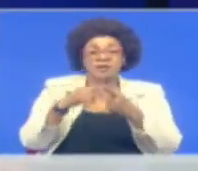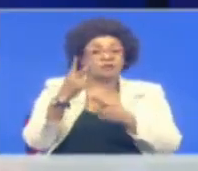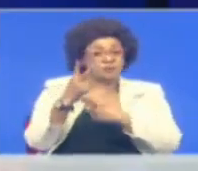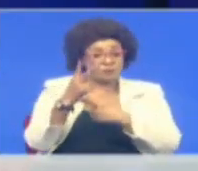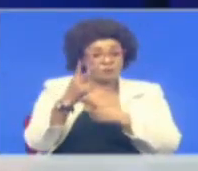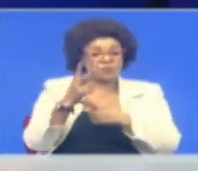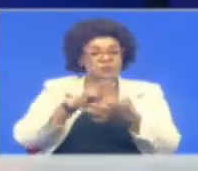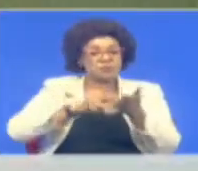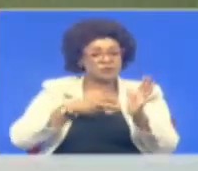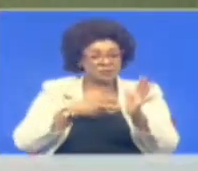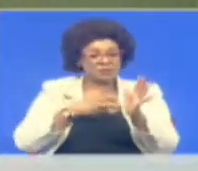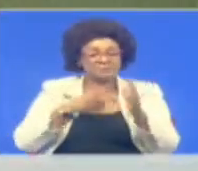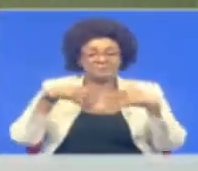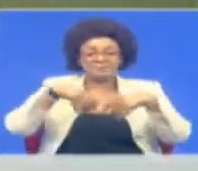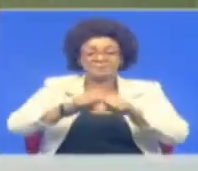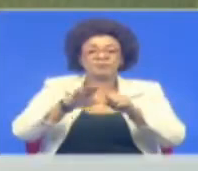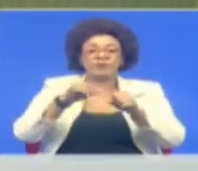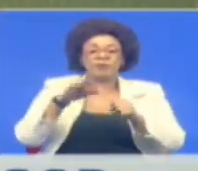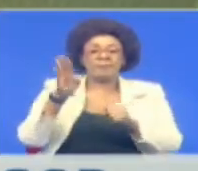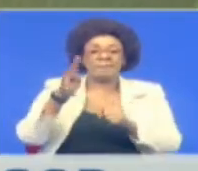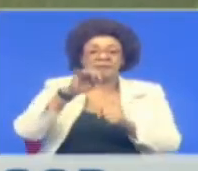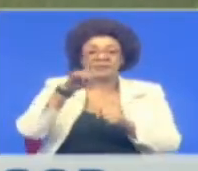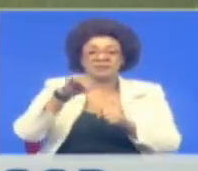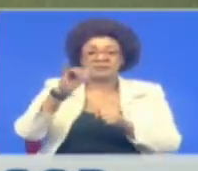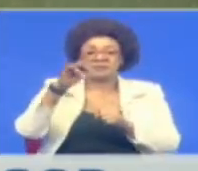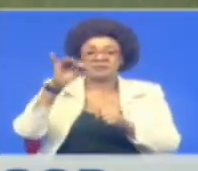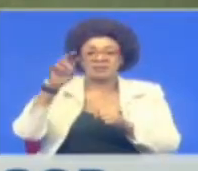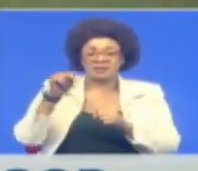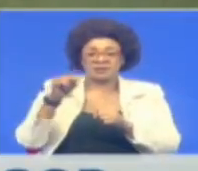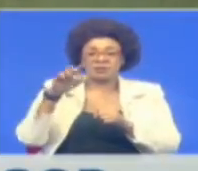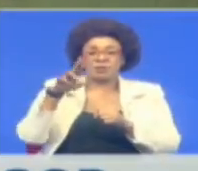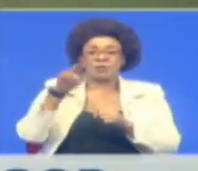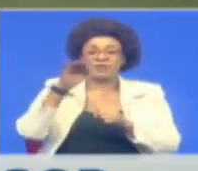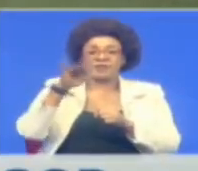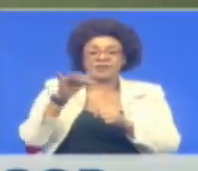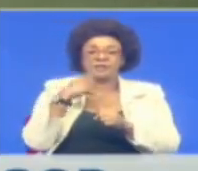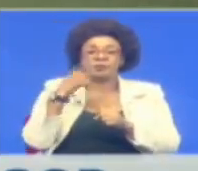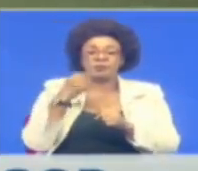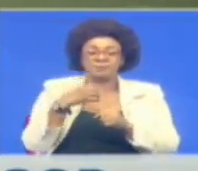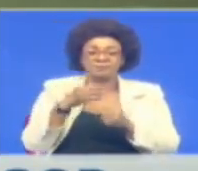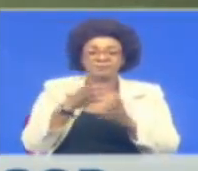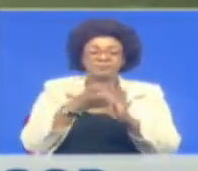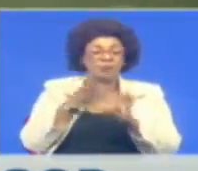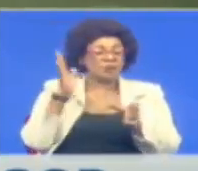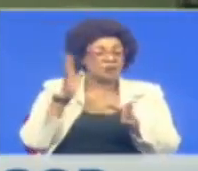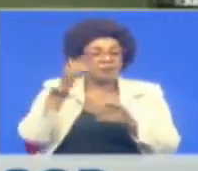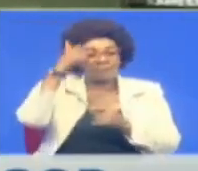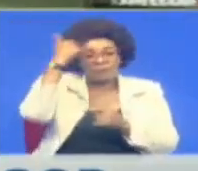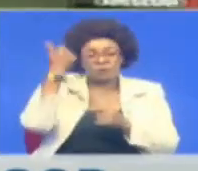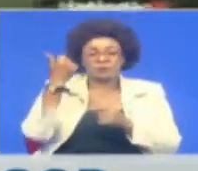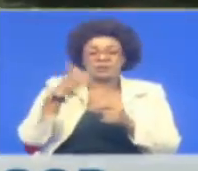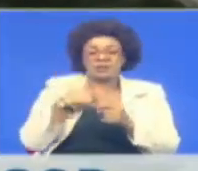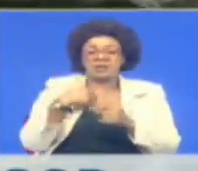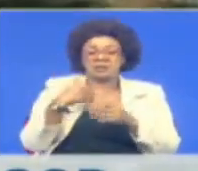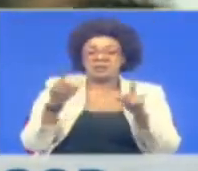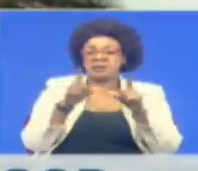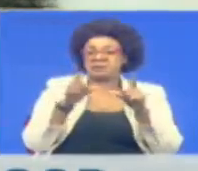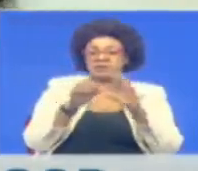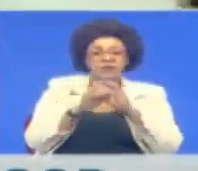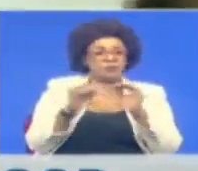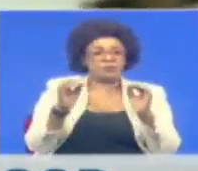Pinto takes over from Brazilian Roberto Oliveira, who parted ways with Kogalo due to lack of the CAF, a coaching license.